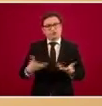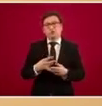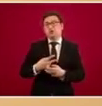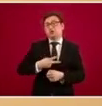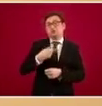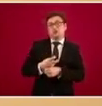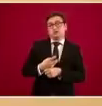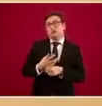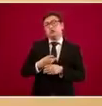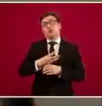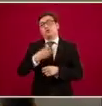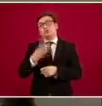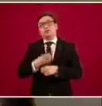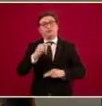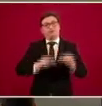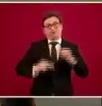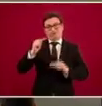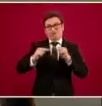factor,